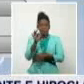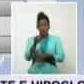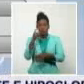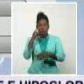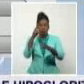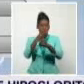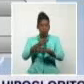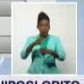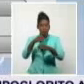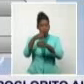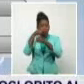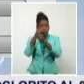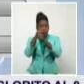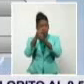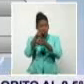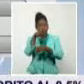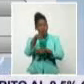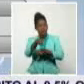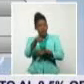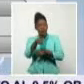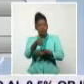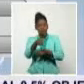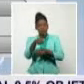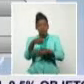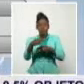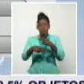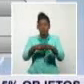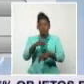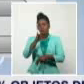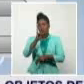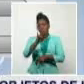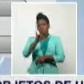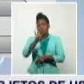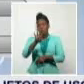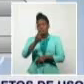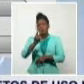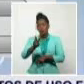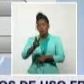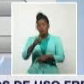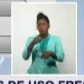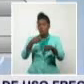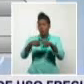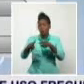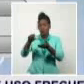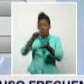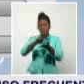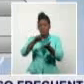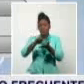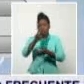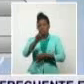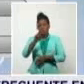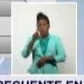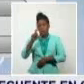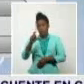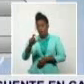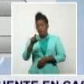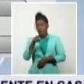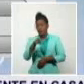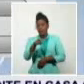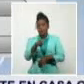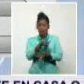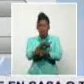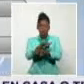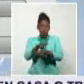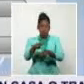1,946 samples were processed to detect the presence of the SARS-CoV-2 and the COVID-19